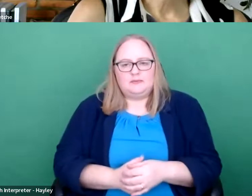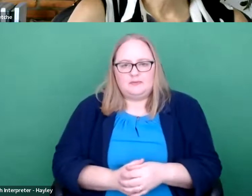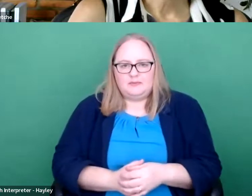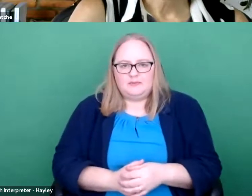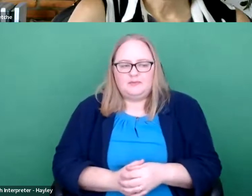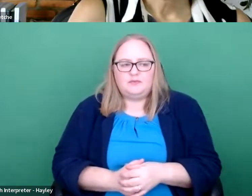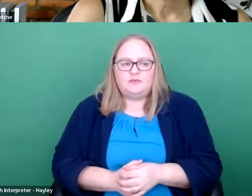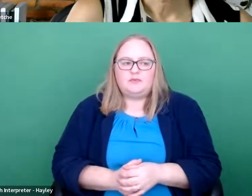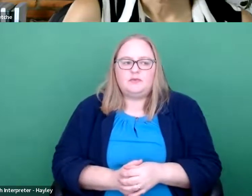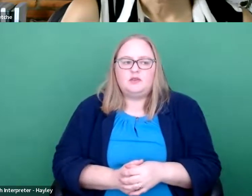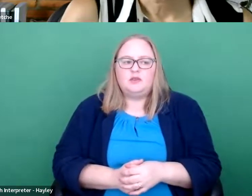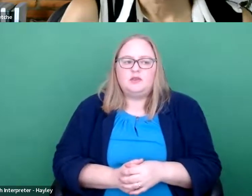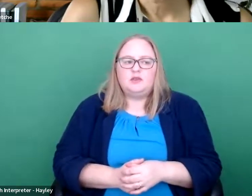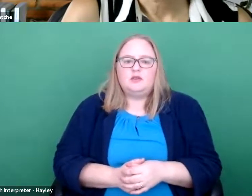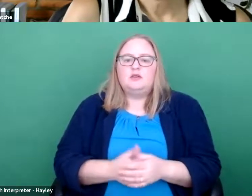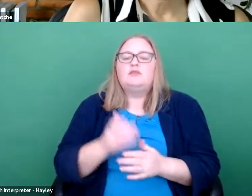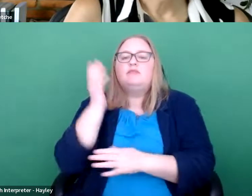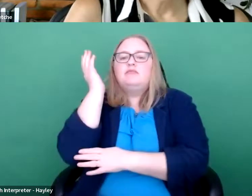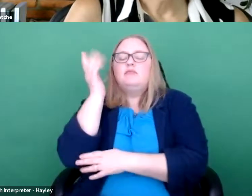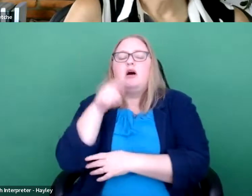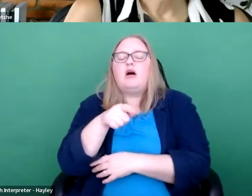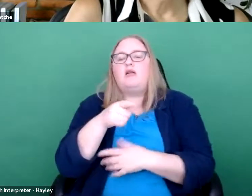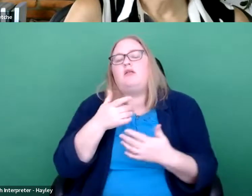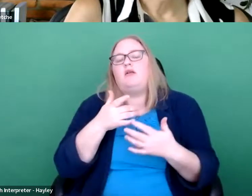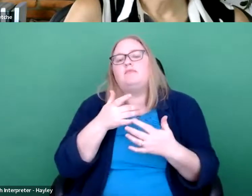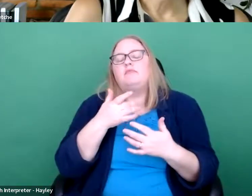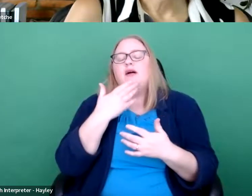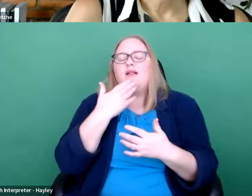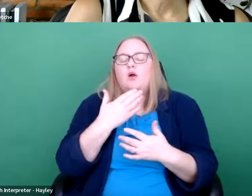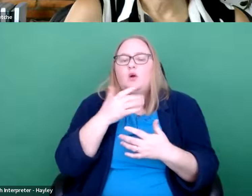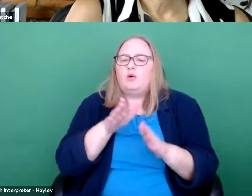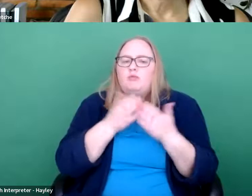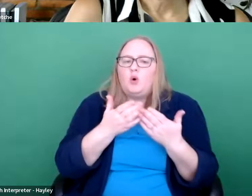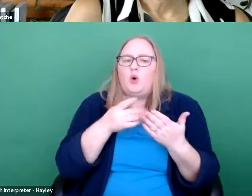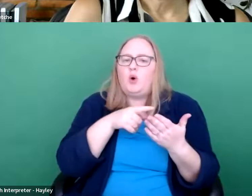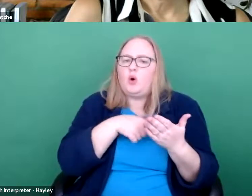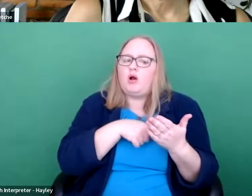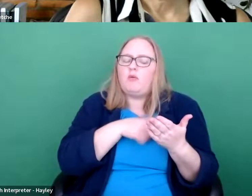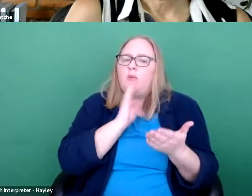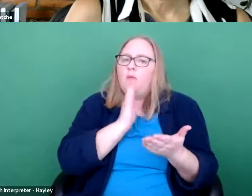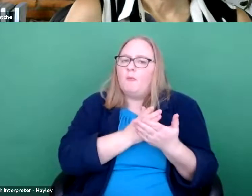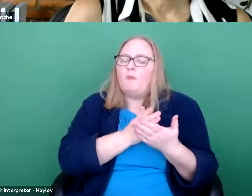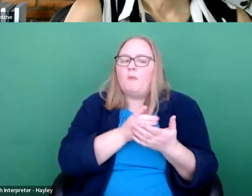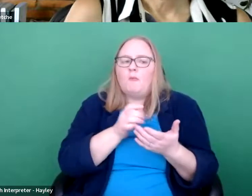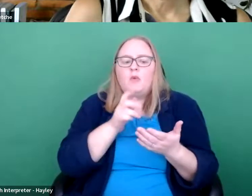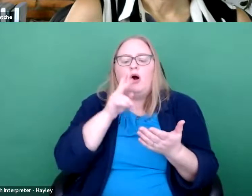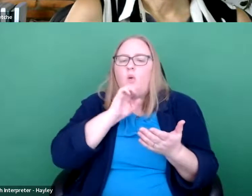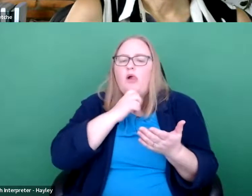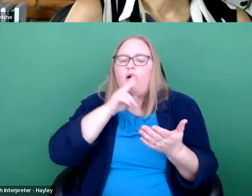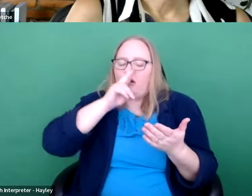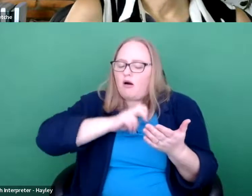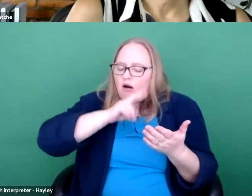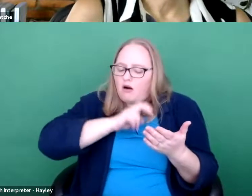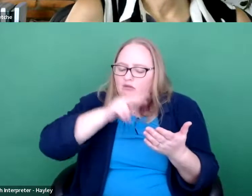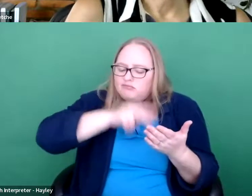Okay, thank you so much for your book. I think the topic is incredibly interesting, and we'll definitely go through it all. I'm a student